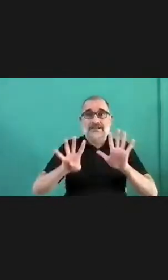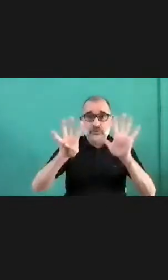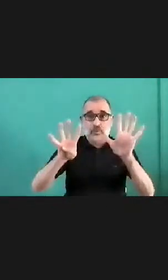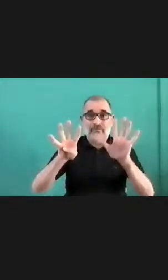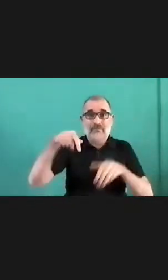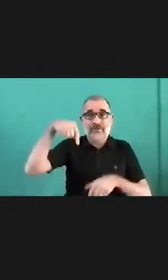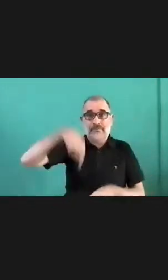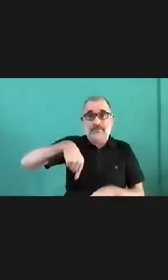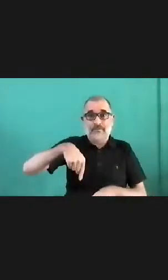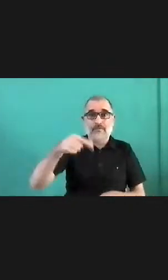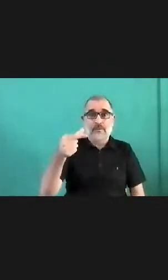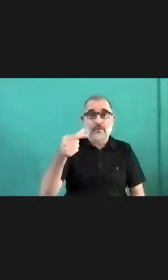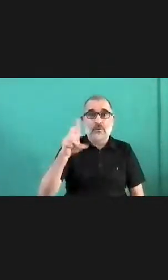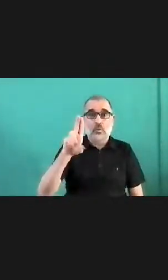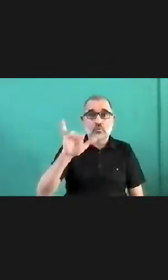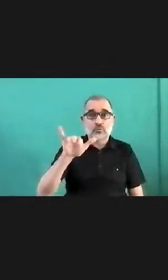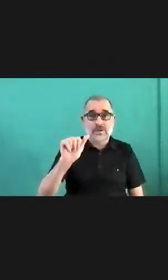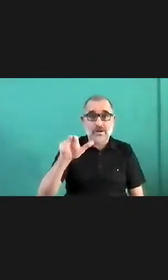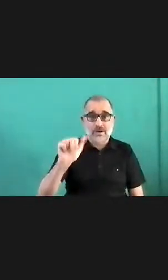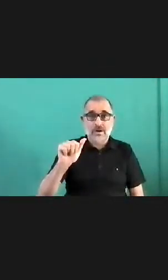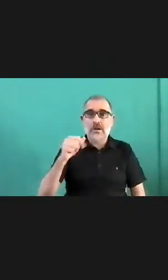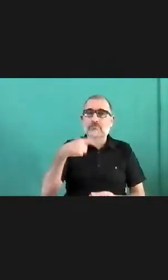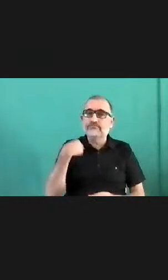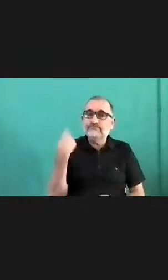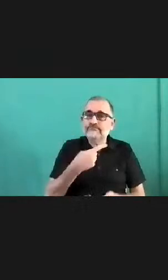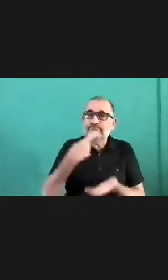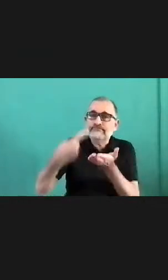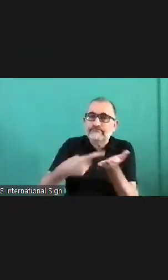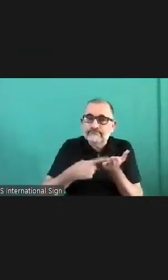our funding mechanisms.